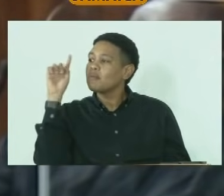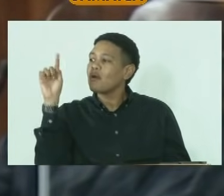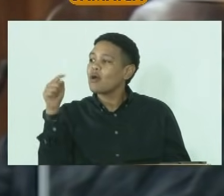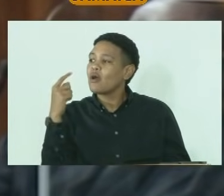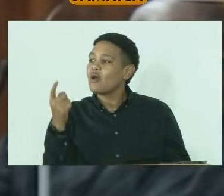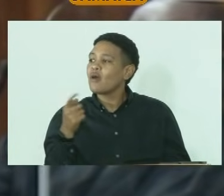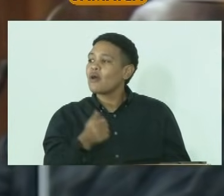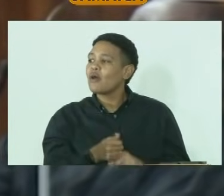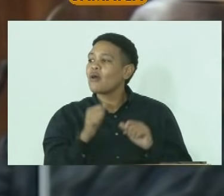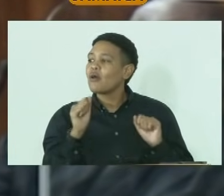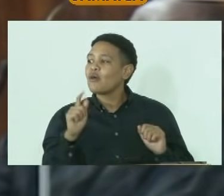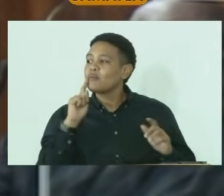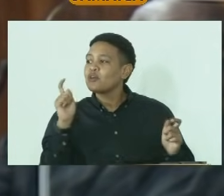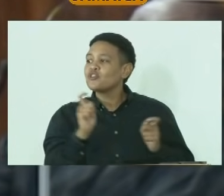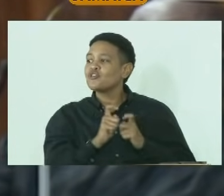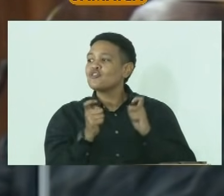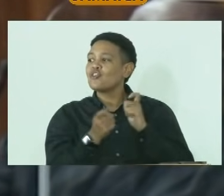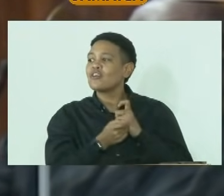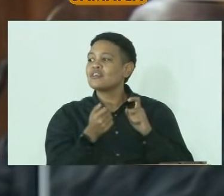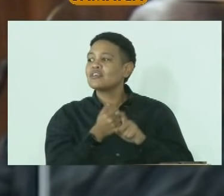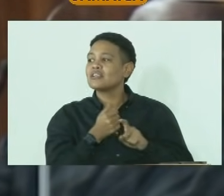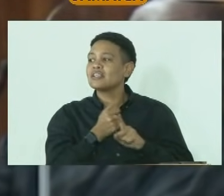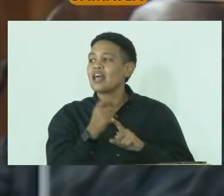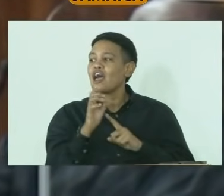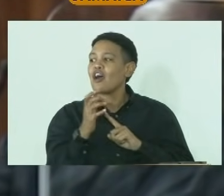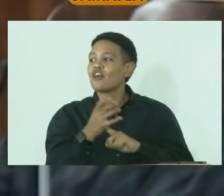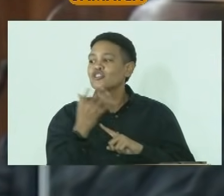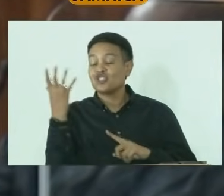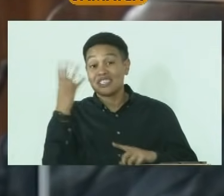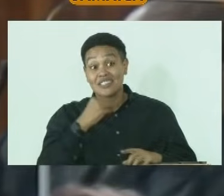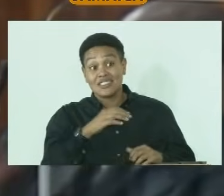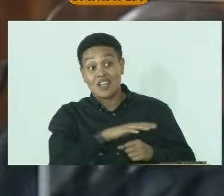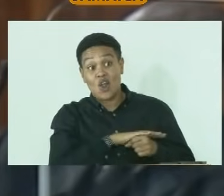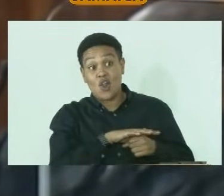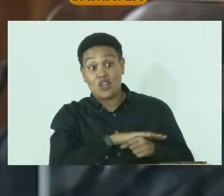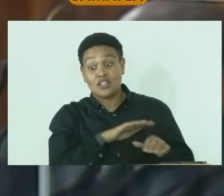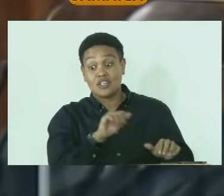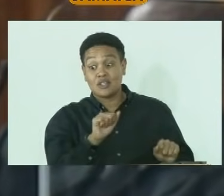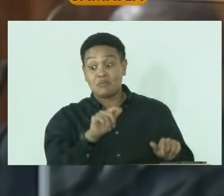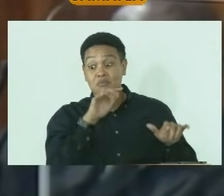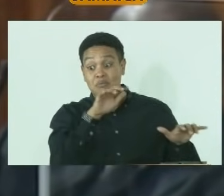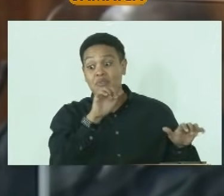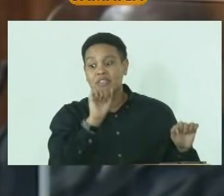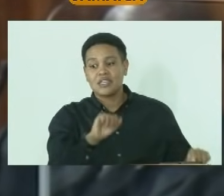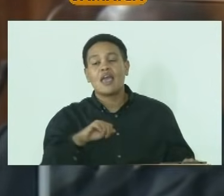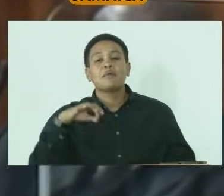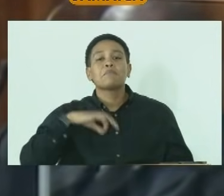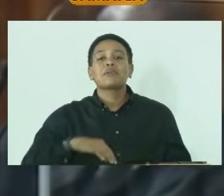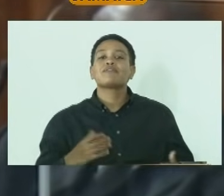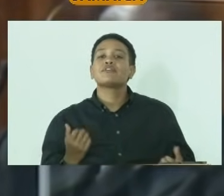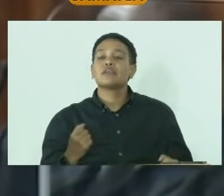Minister, could be transformed into a cultural site akin to the Bob Marley Museum.